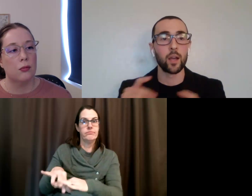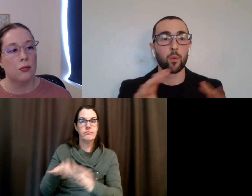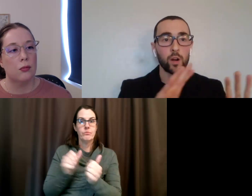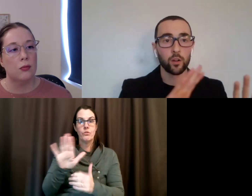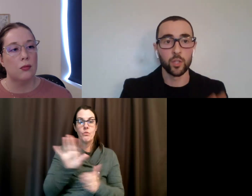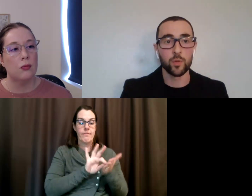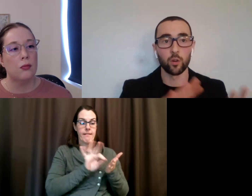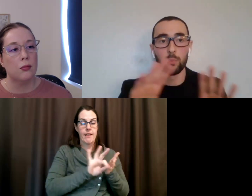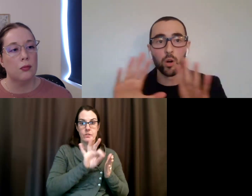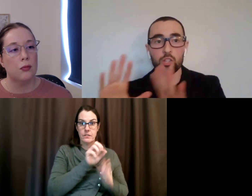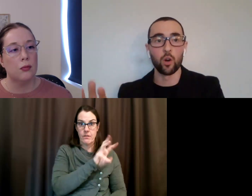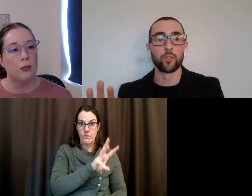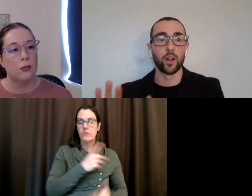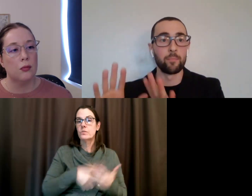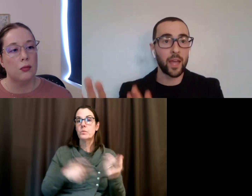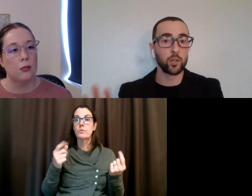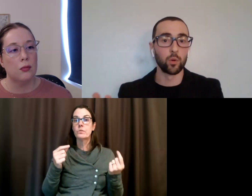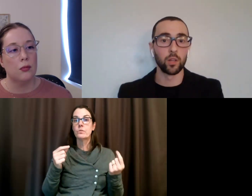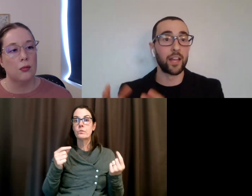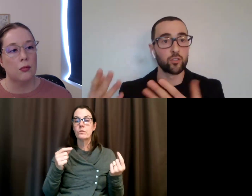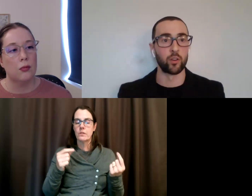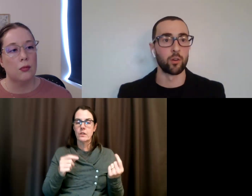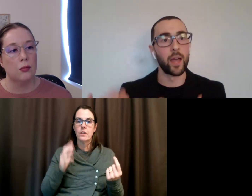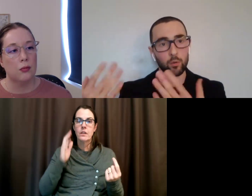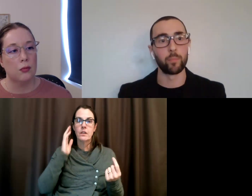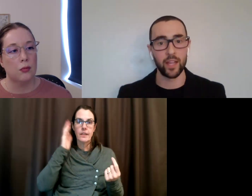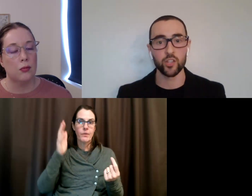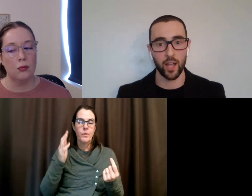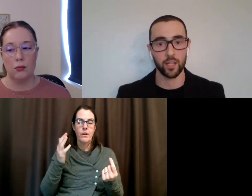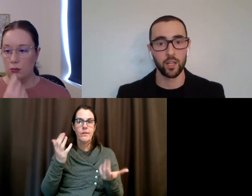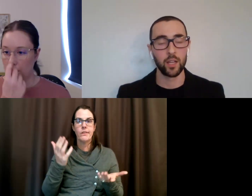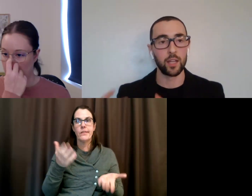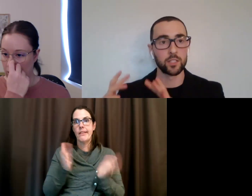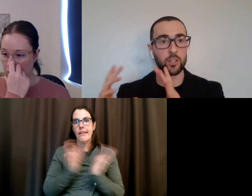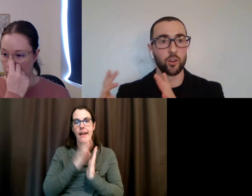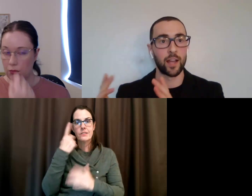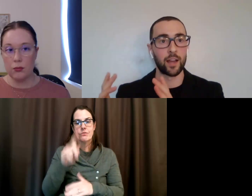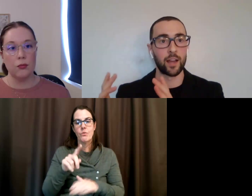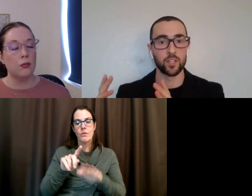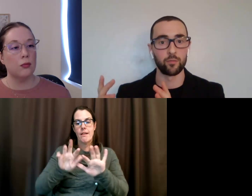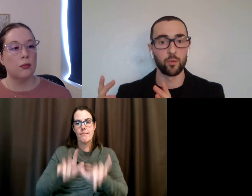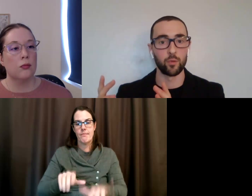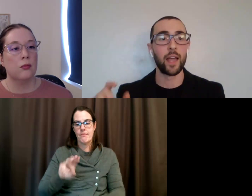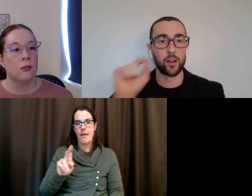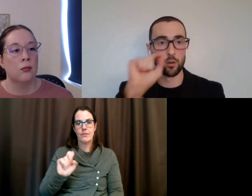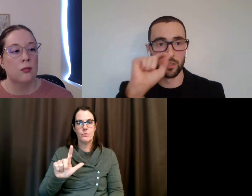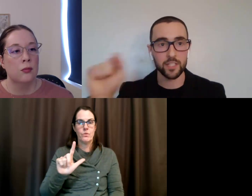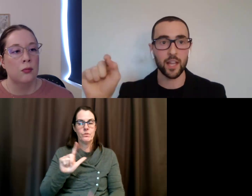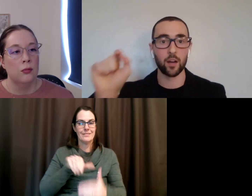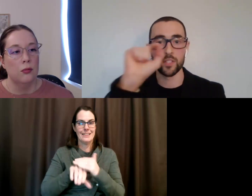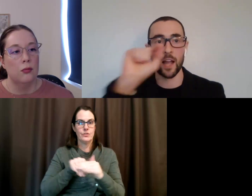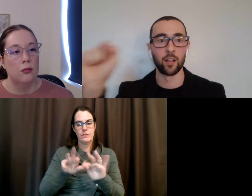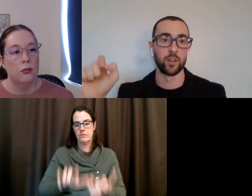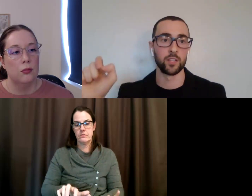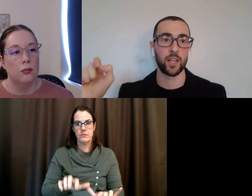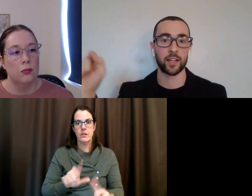software, what it'll do is it'll push over a manual entry or a manual paycheck into your accounting software, and it'll